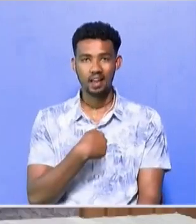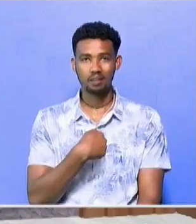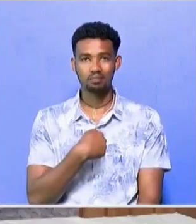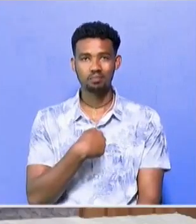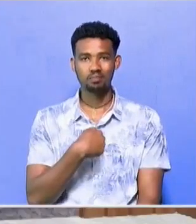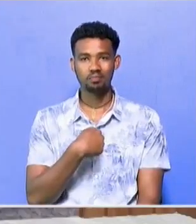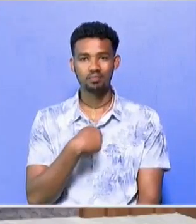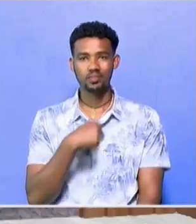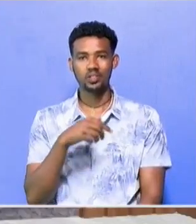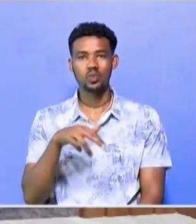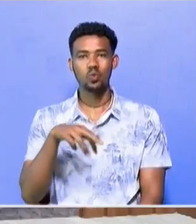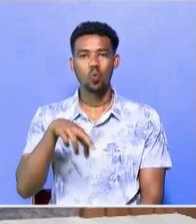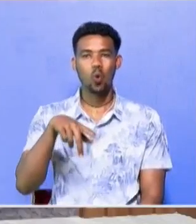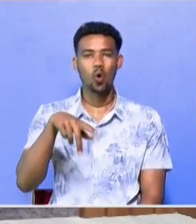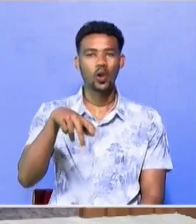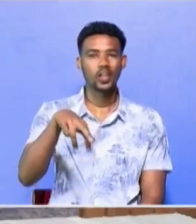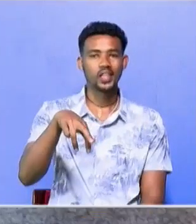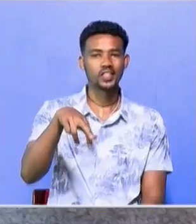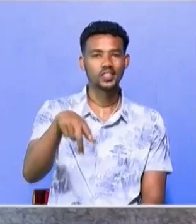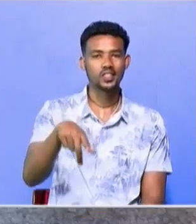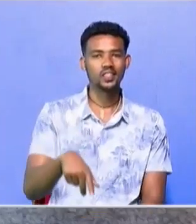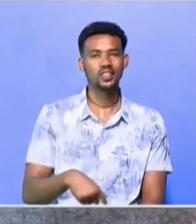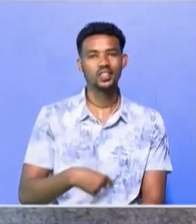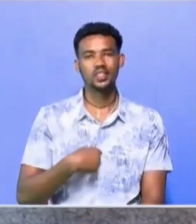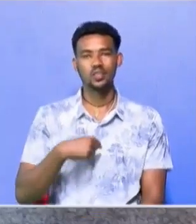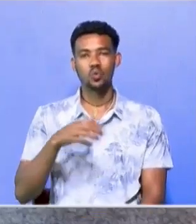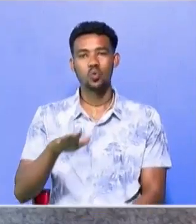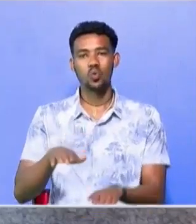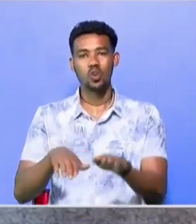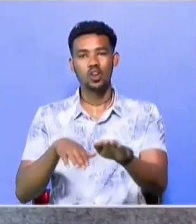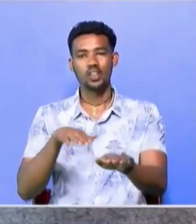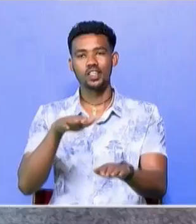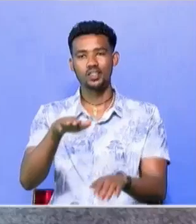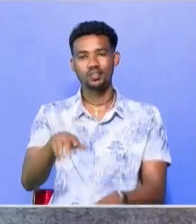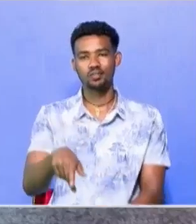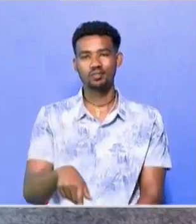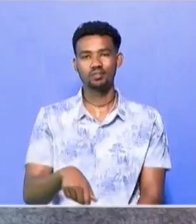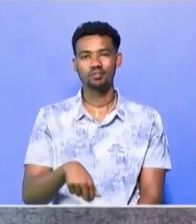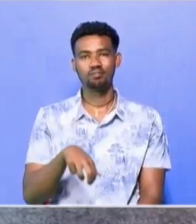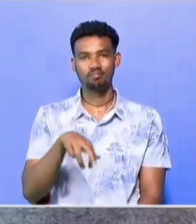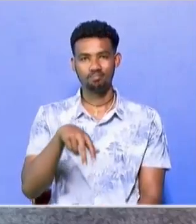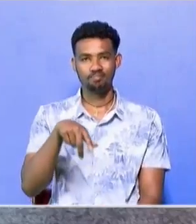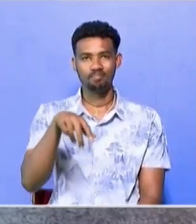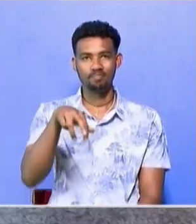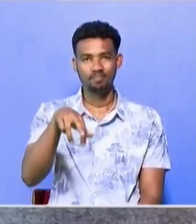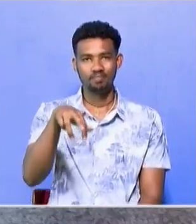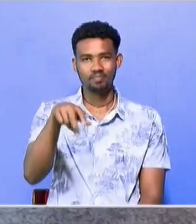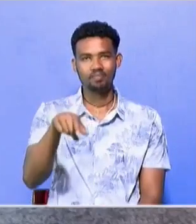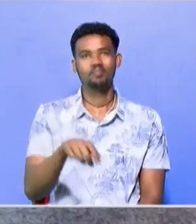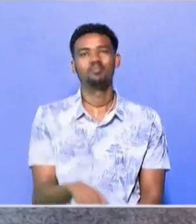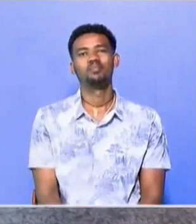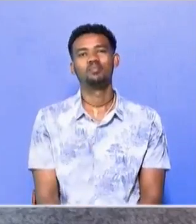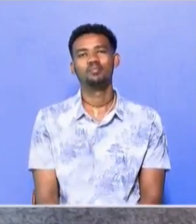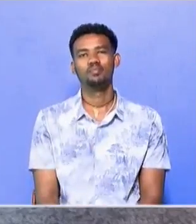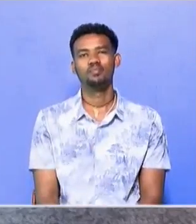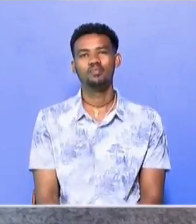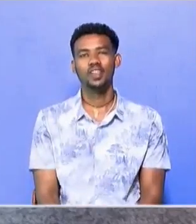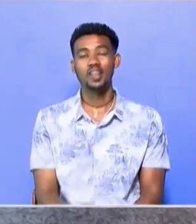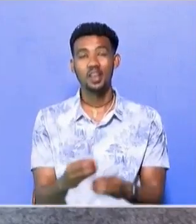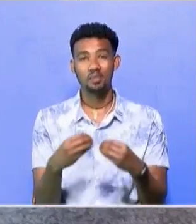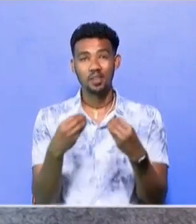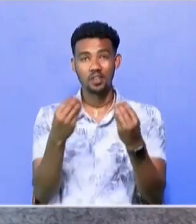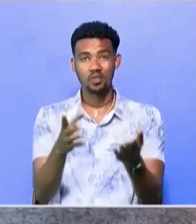am walking. I am walking. Let me